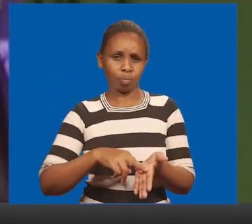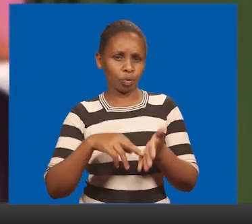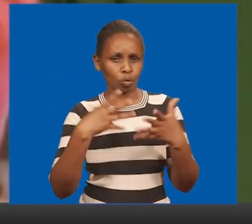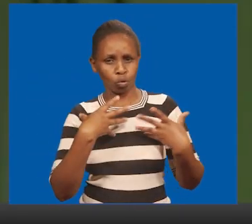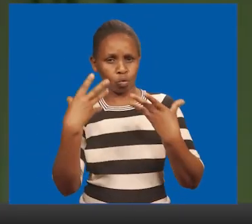and figure